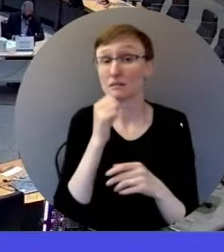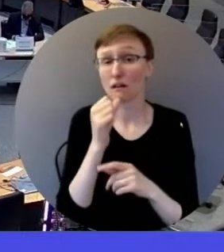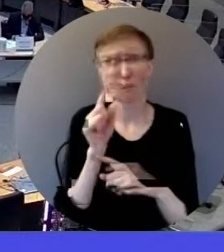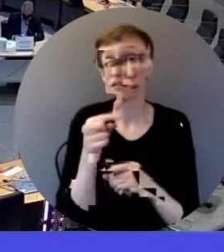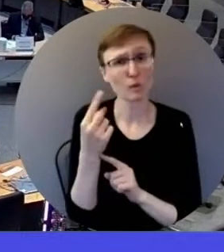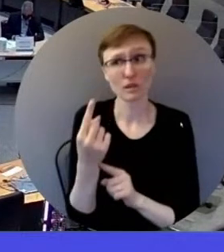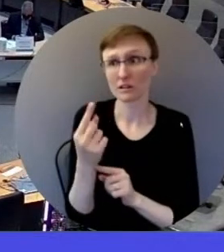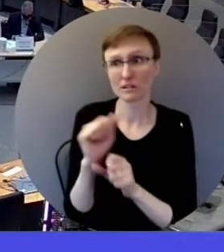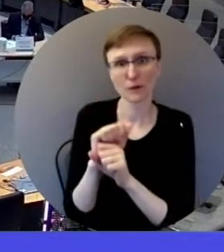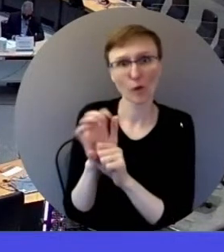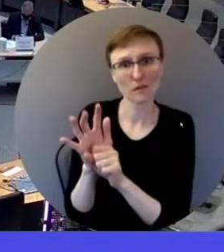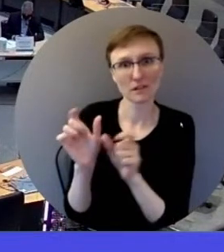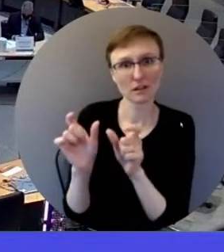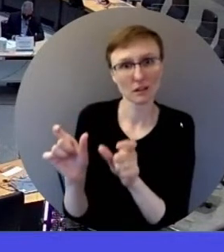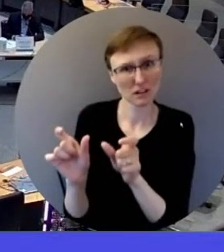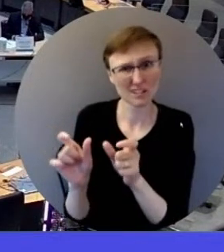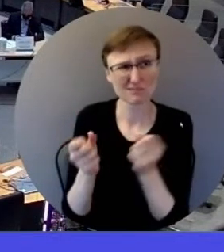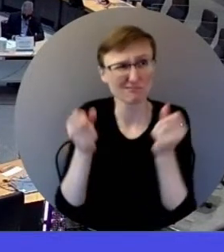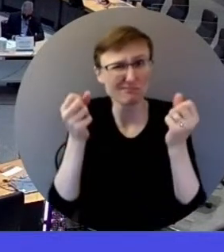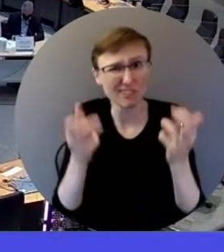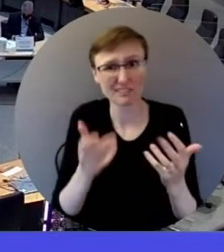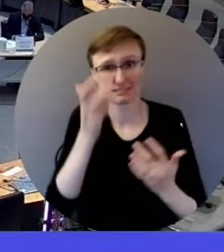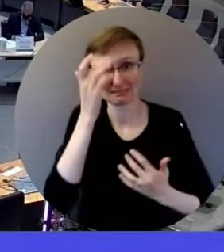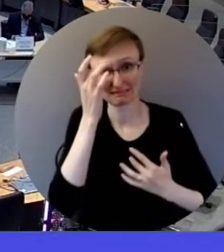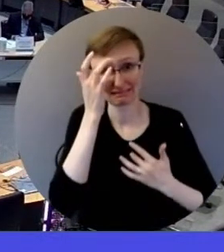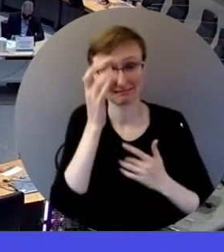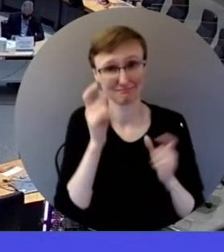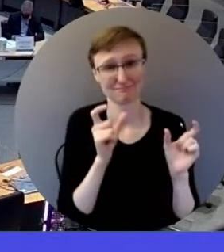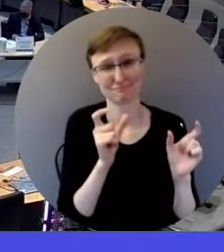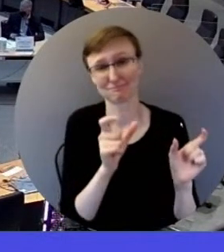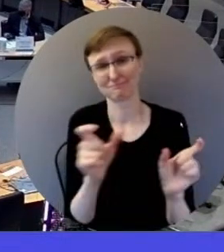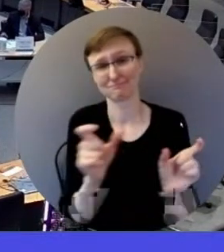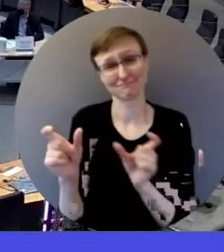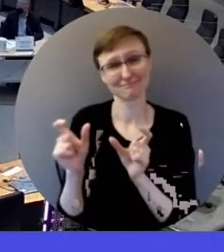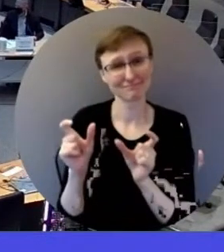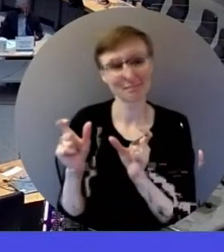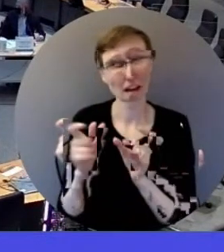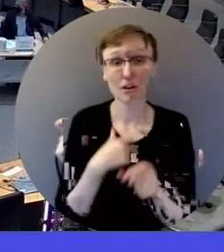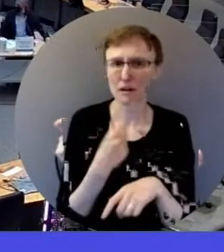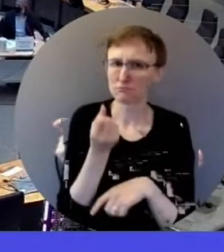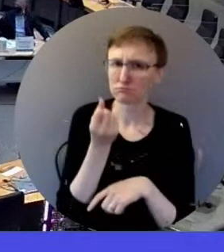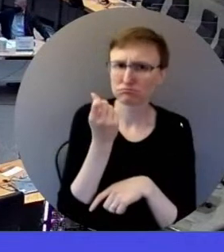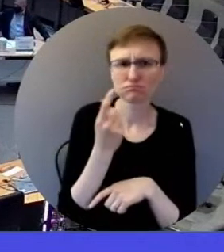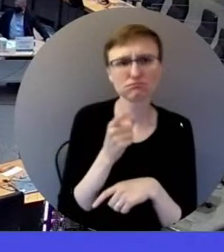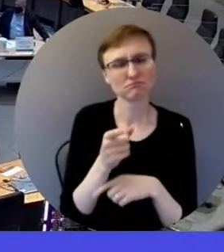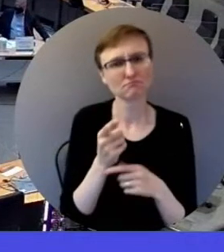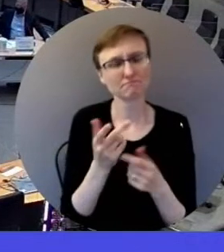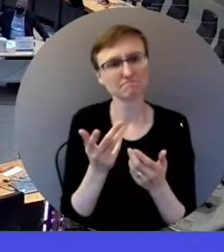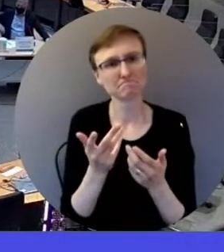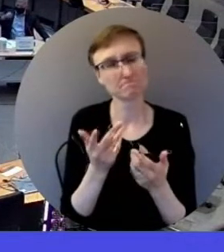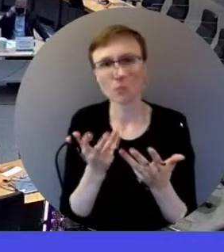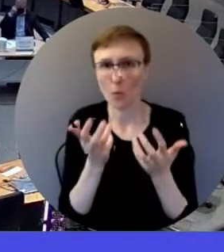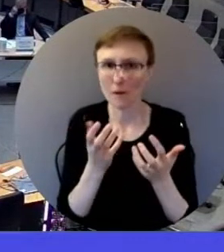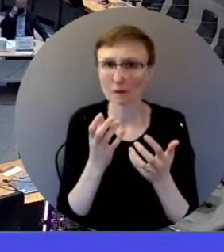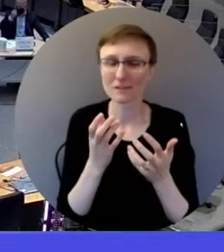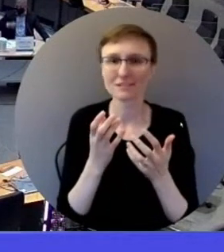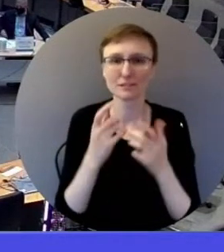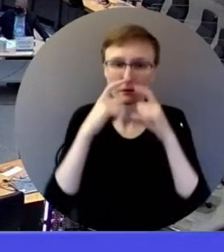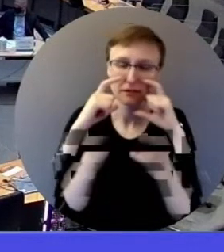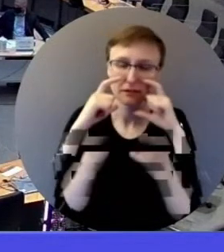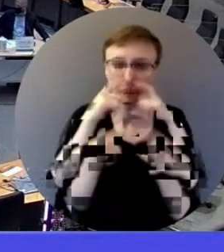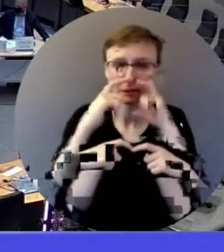So I understand the desire to get back to not requiring a mask when you're fully